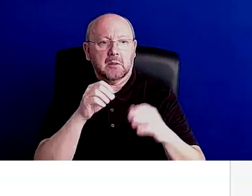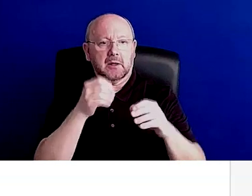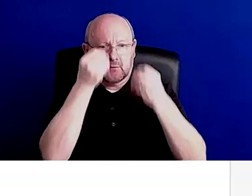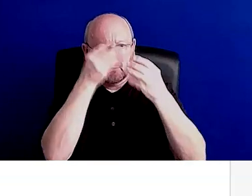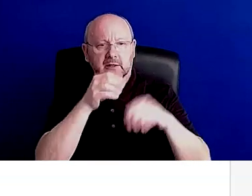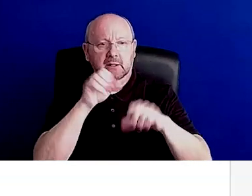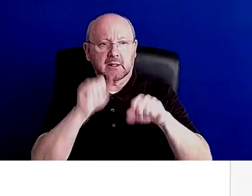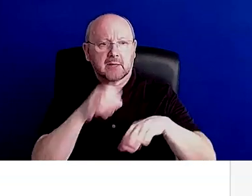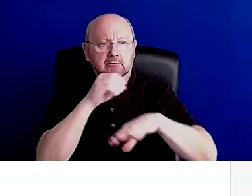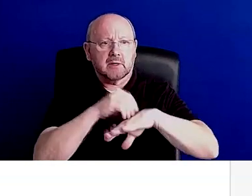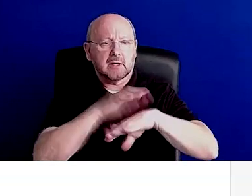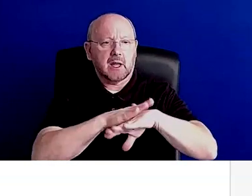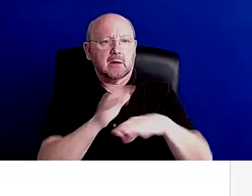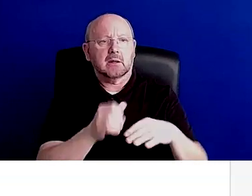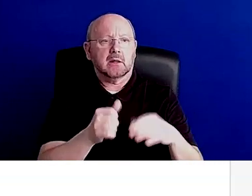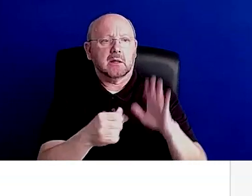that as a student to study.